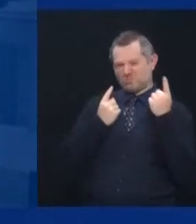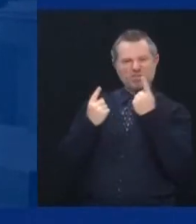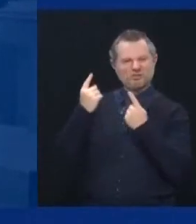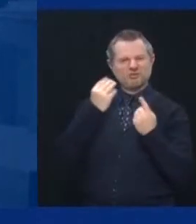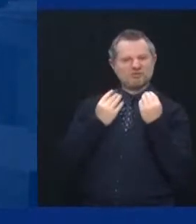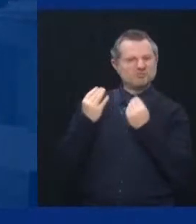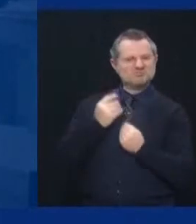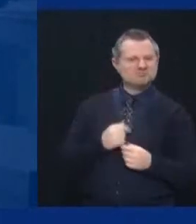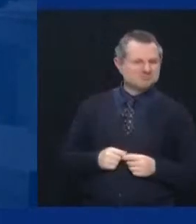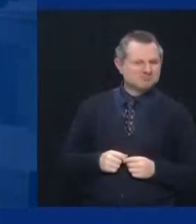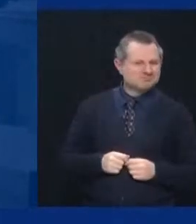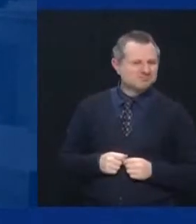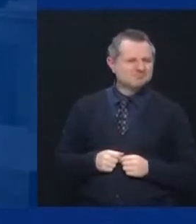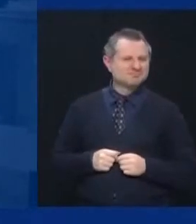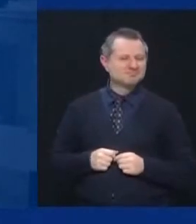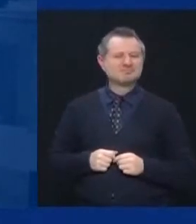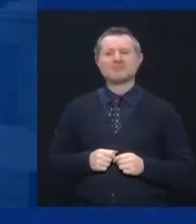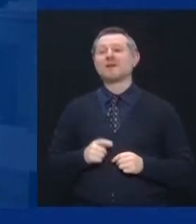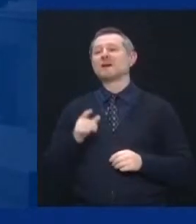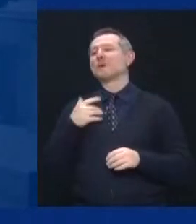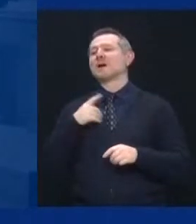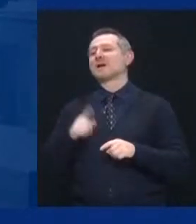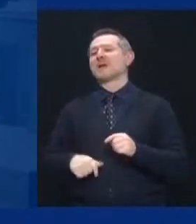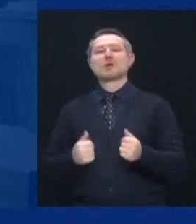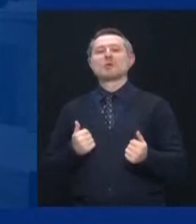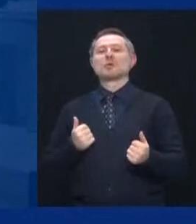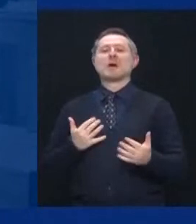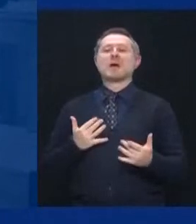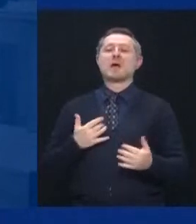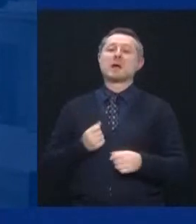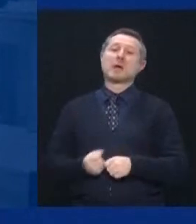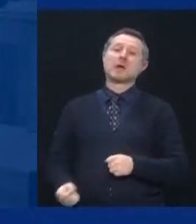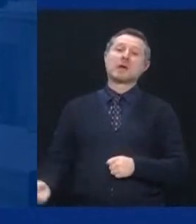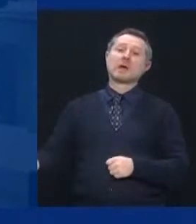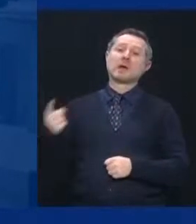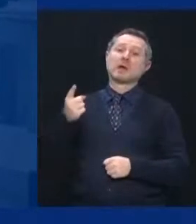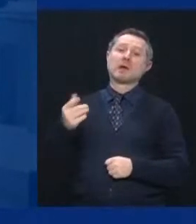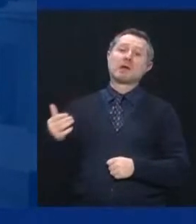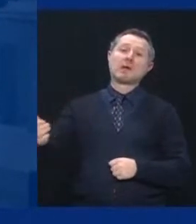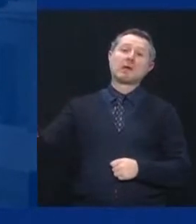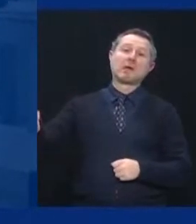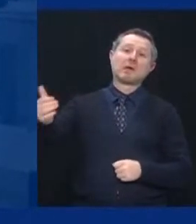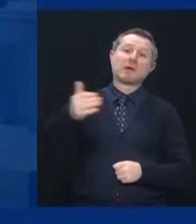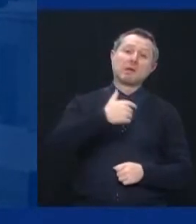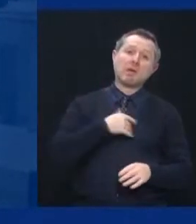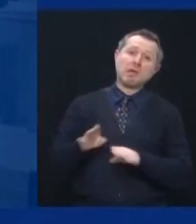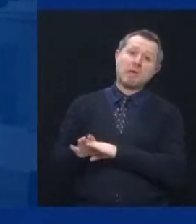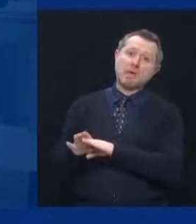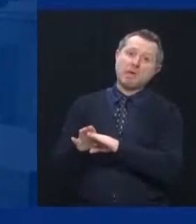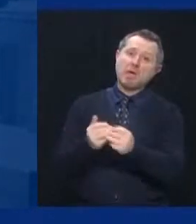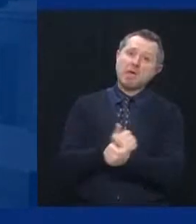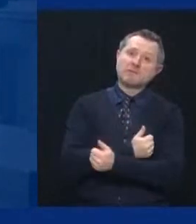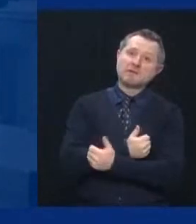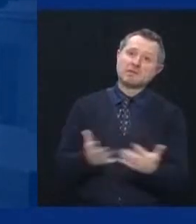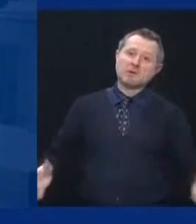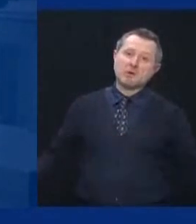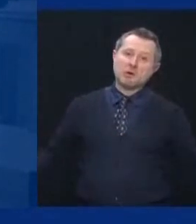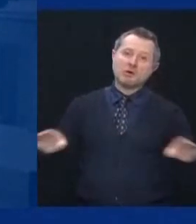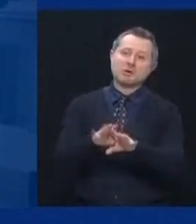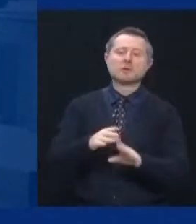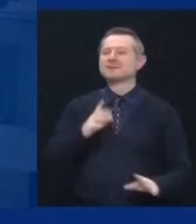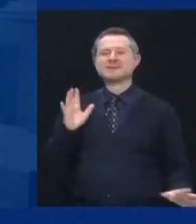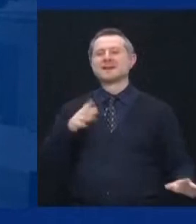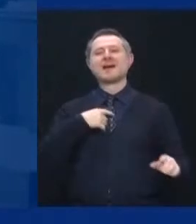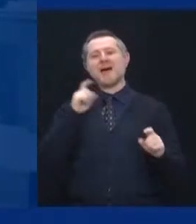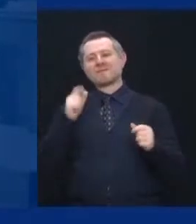again, we can't wait. We can't stay closed down. But we have to be smart and we have to be